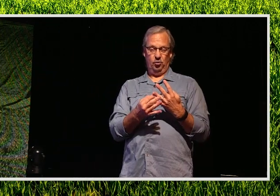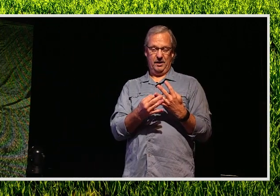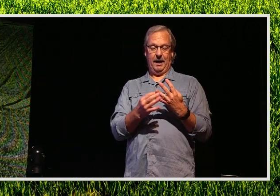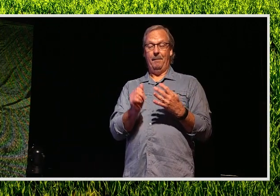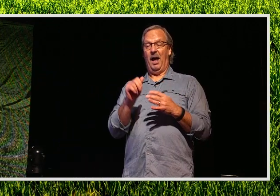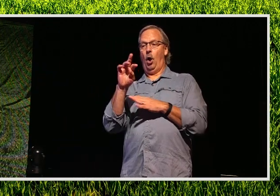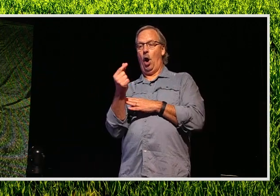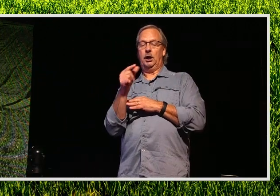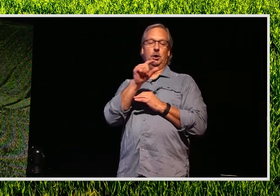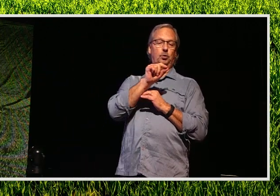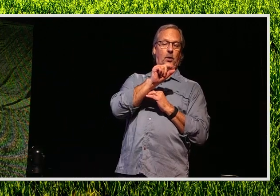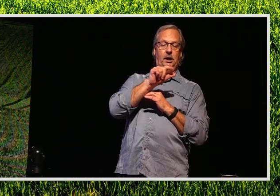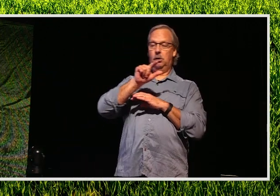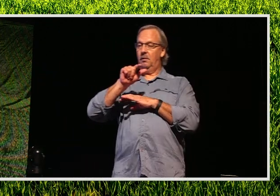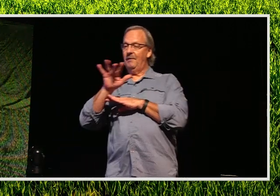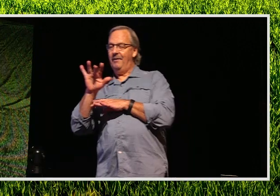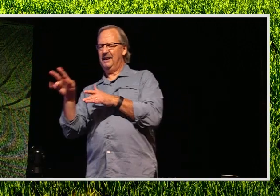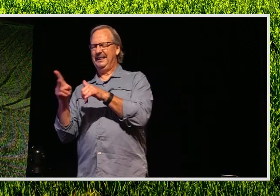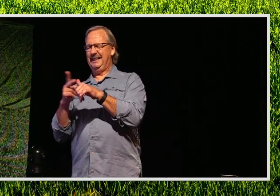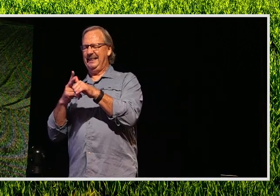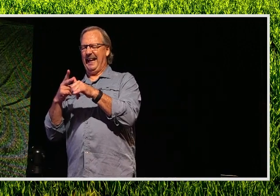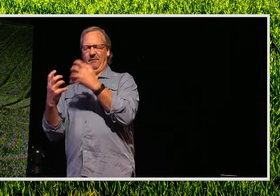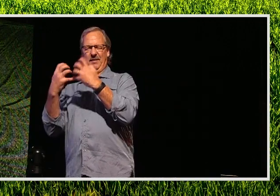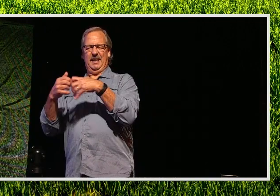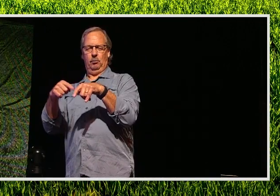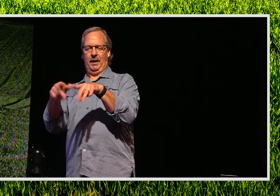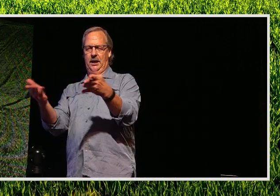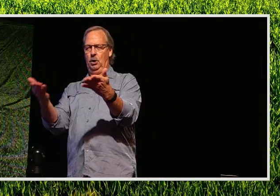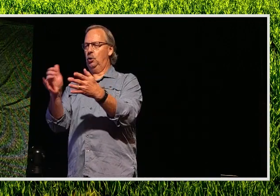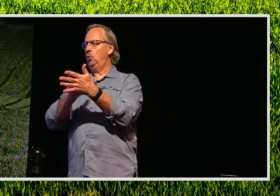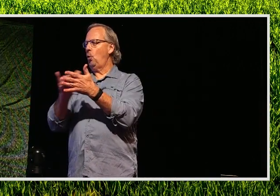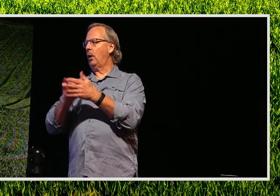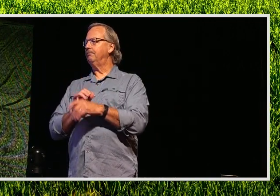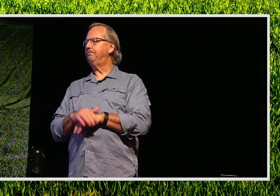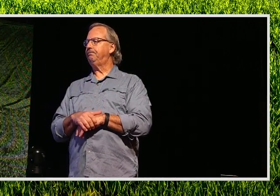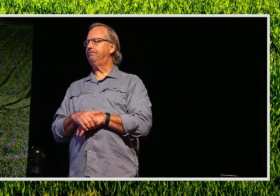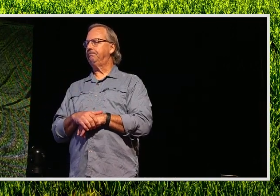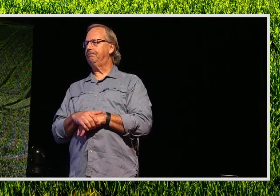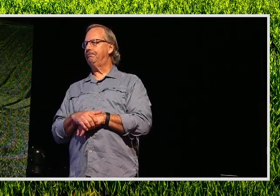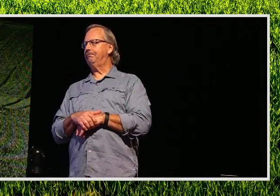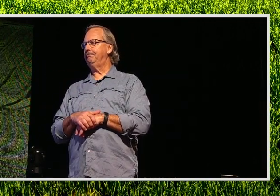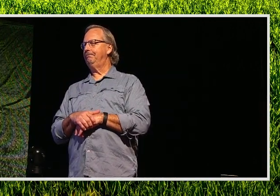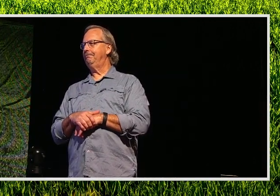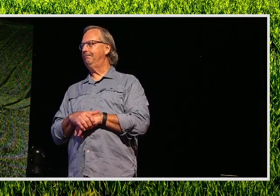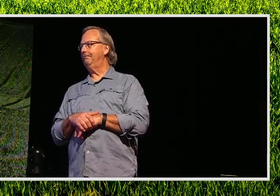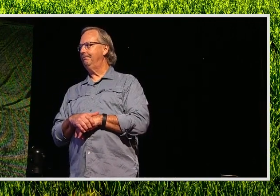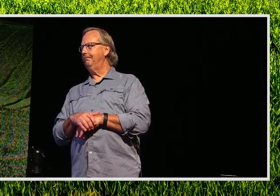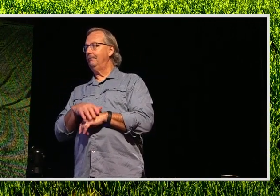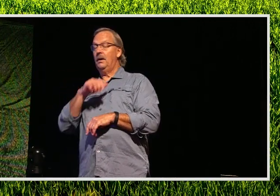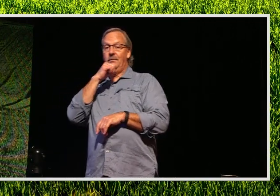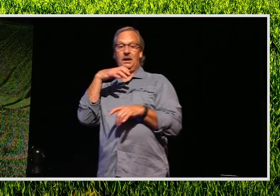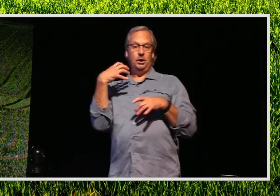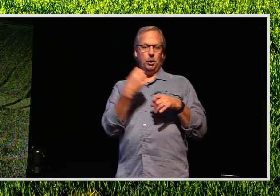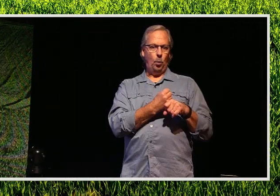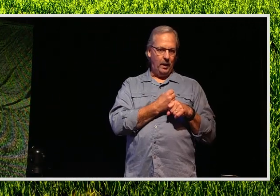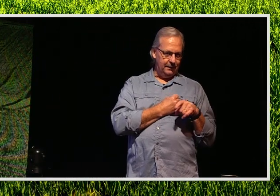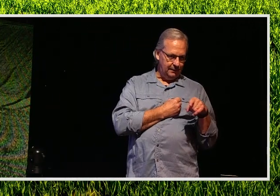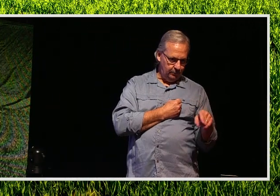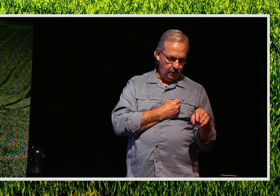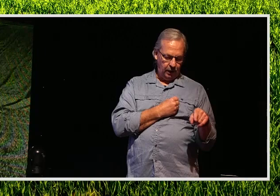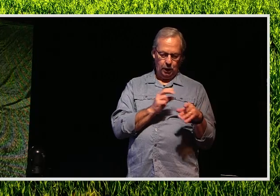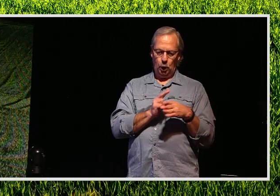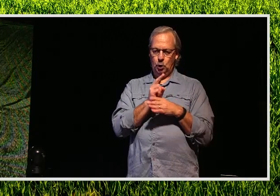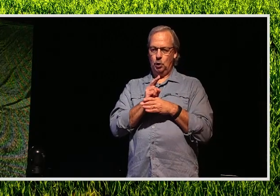August of 2025, we'll be launching our 2nd facility right here in New York. So Even if we don't win, we'll be using our